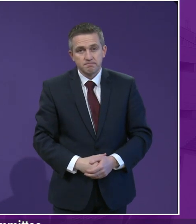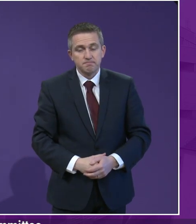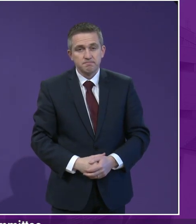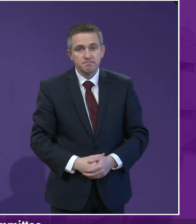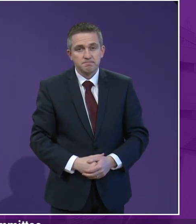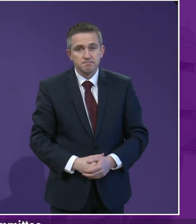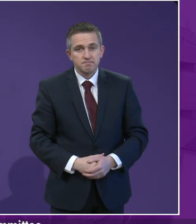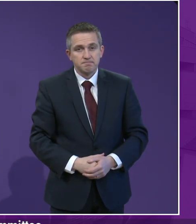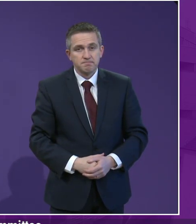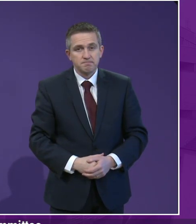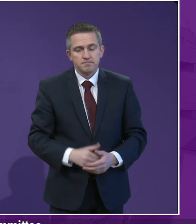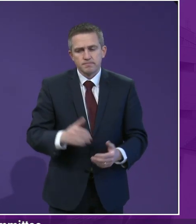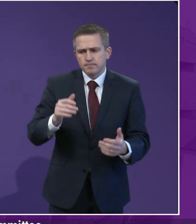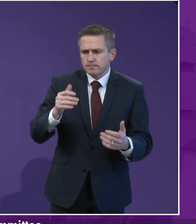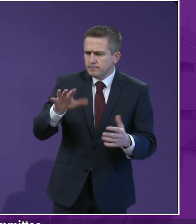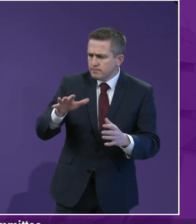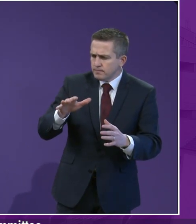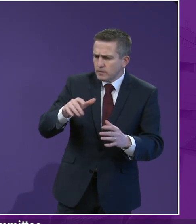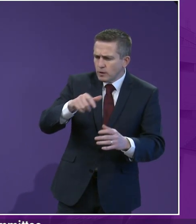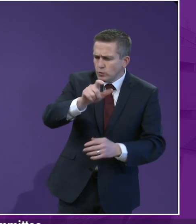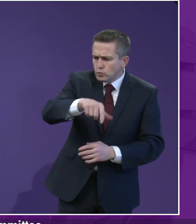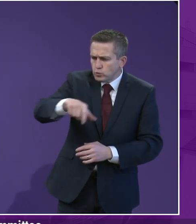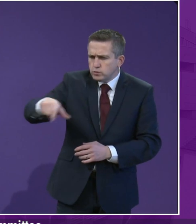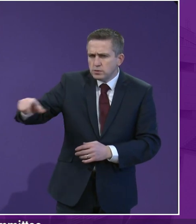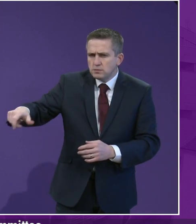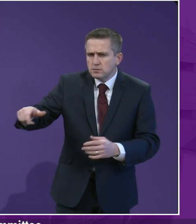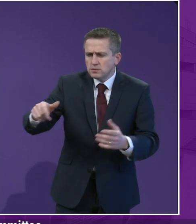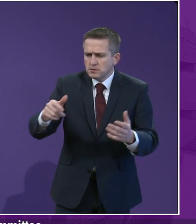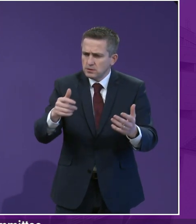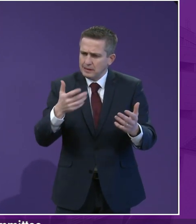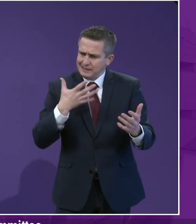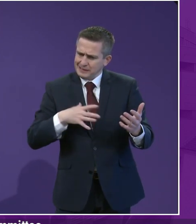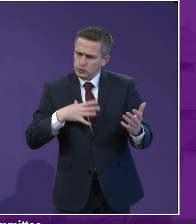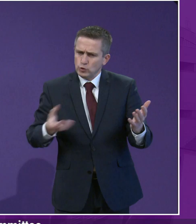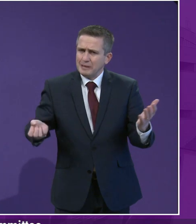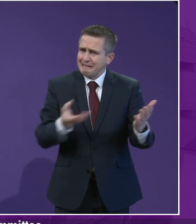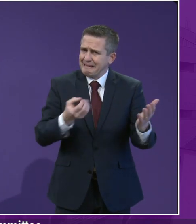robust pre-entry advice that would help to alleviate some of that anxiety for applicants.